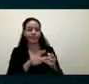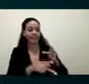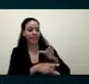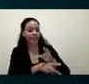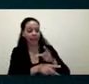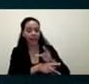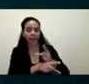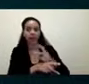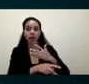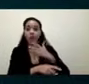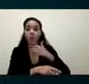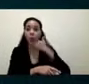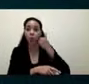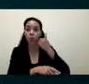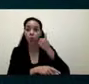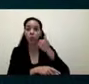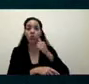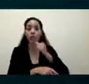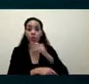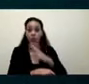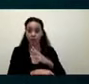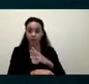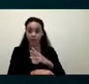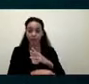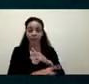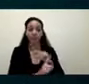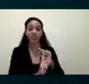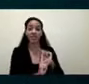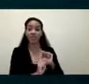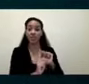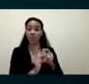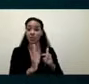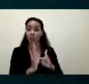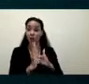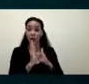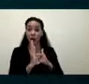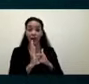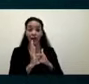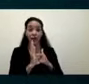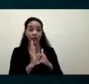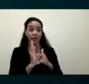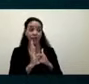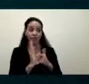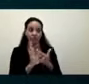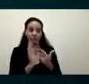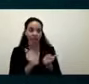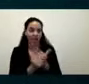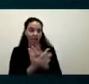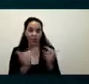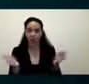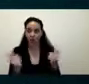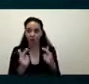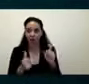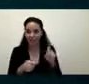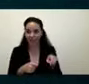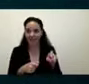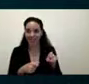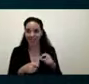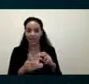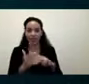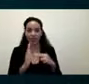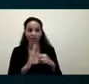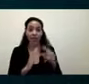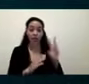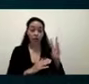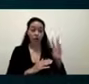woman who required everything that everyone requires. So Wendy was responsible